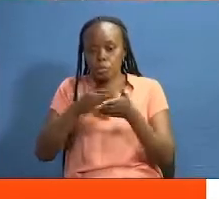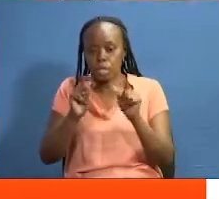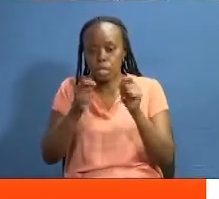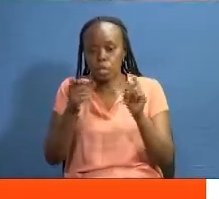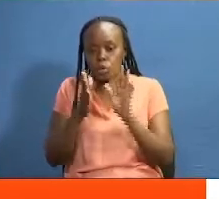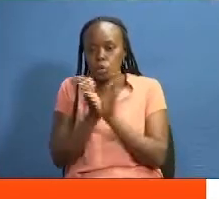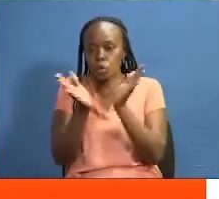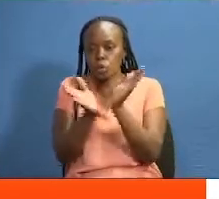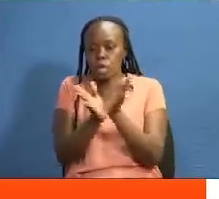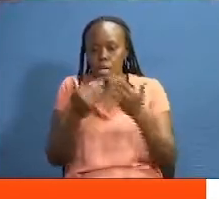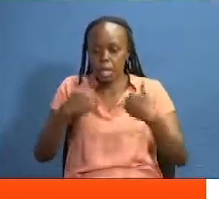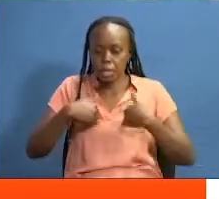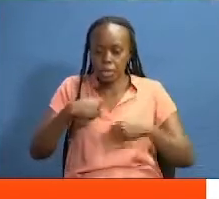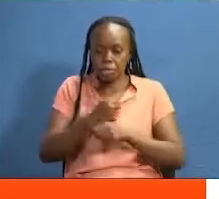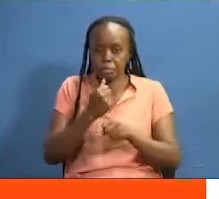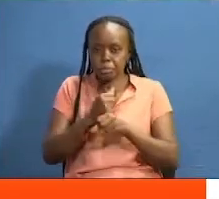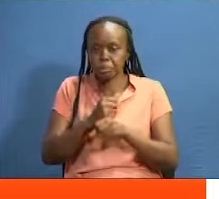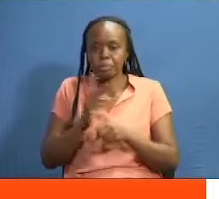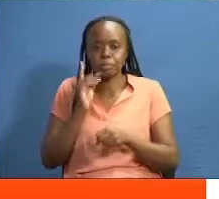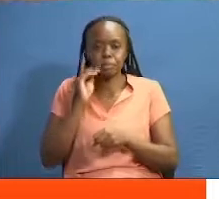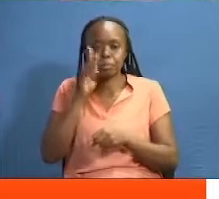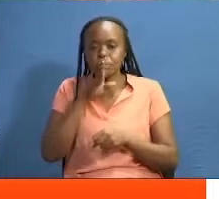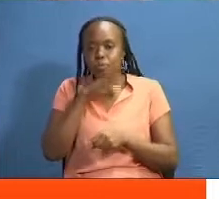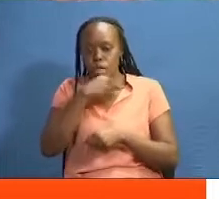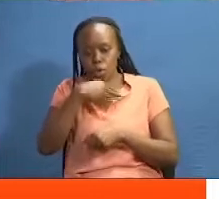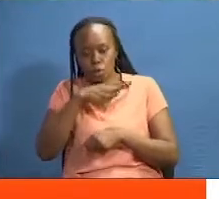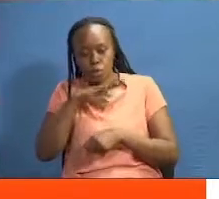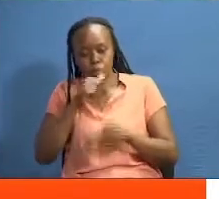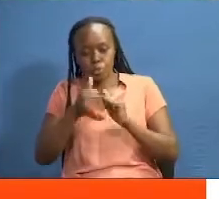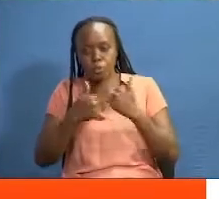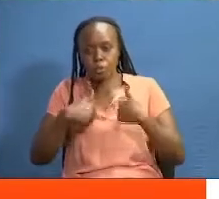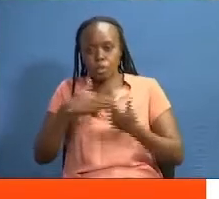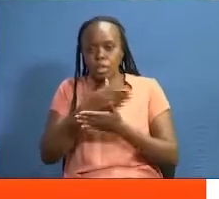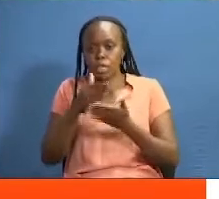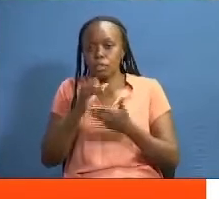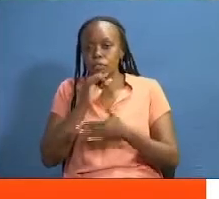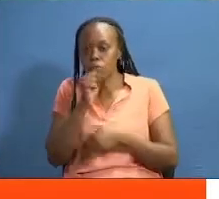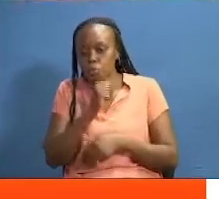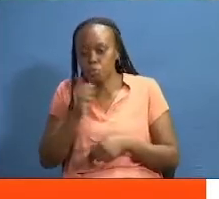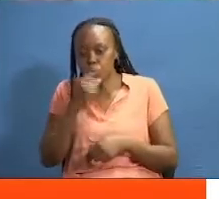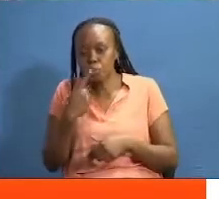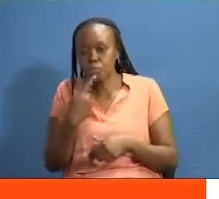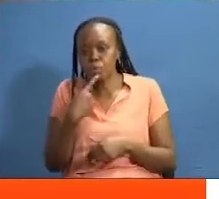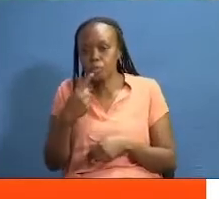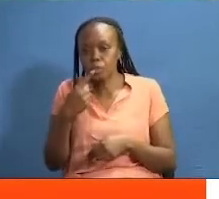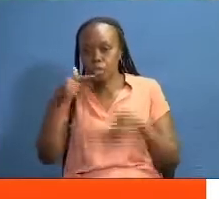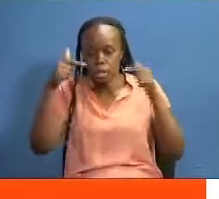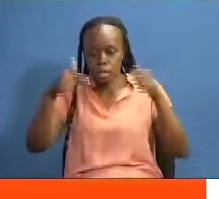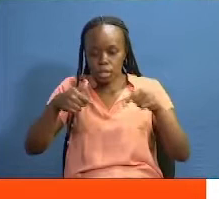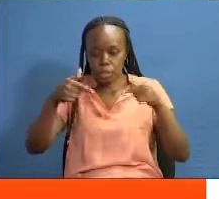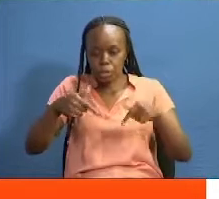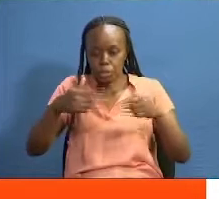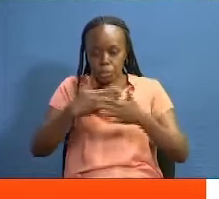open the world to get employment, that notion should be done away with. Right. It is old. All right? So